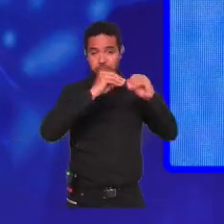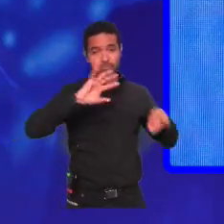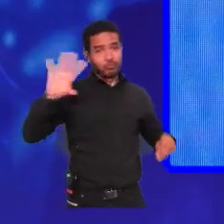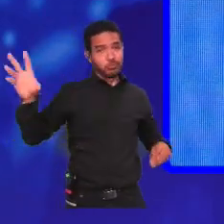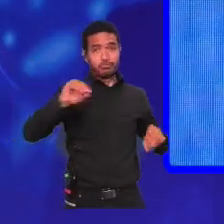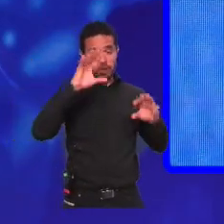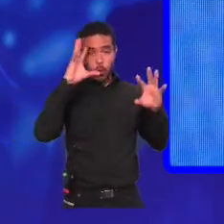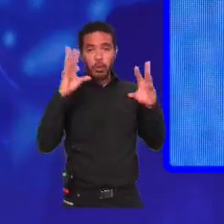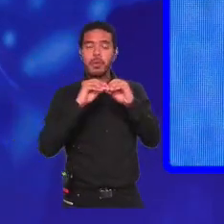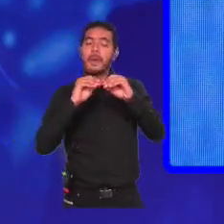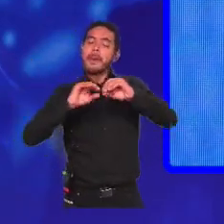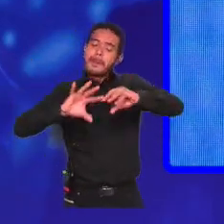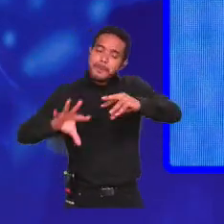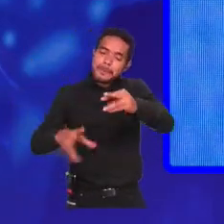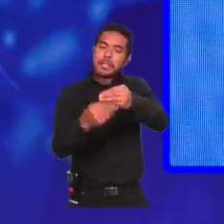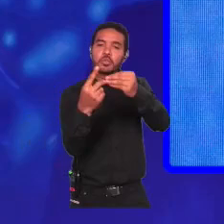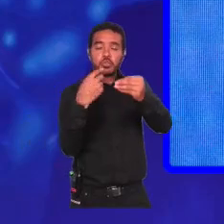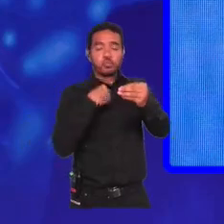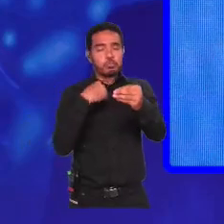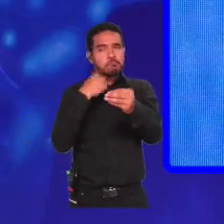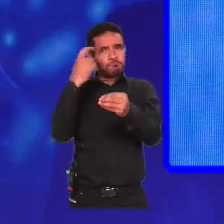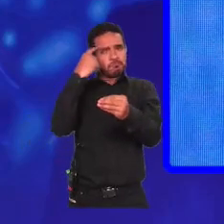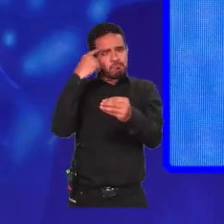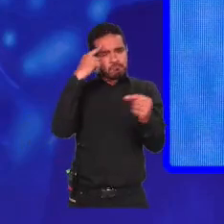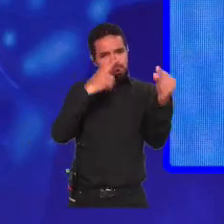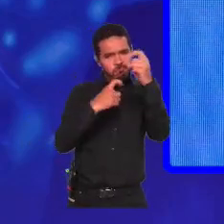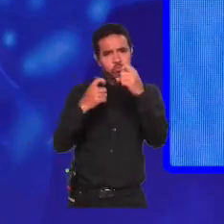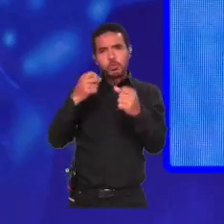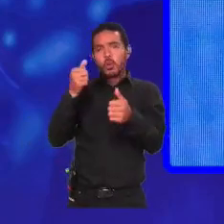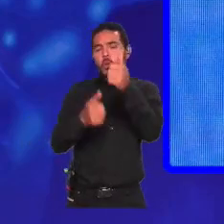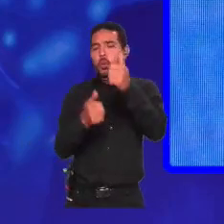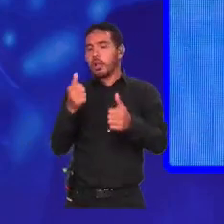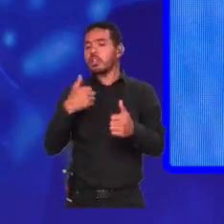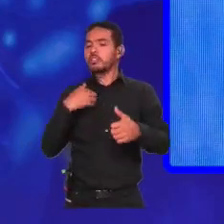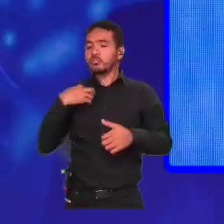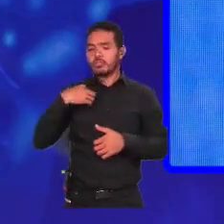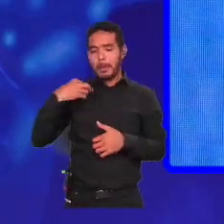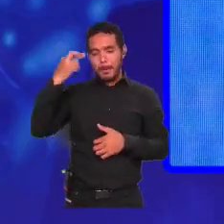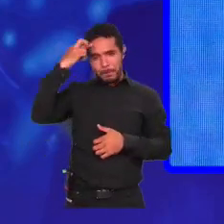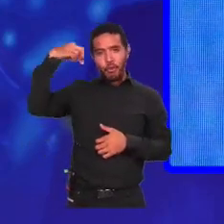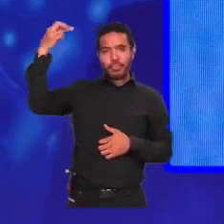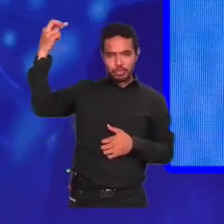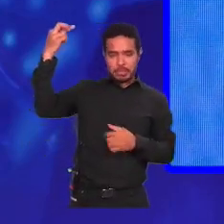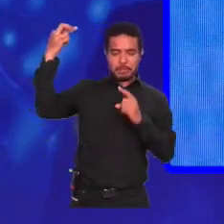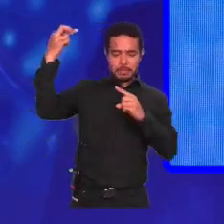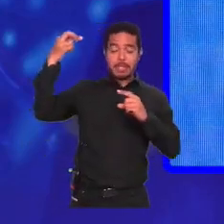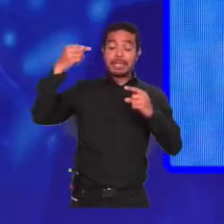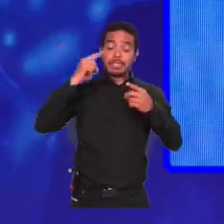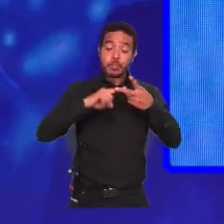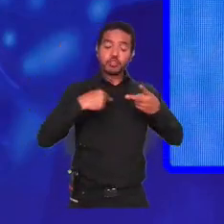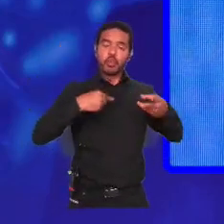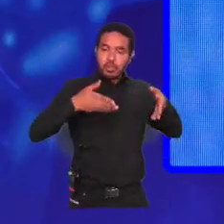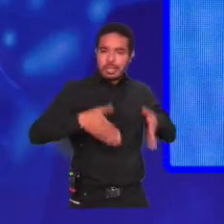I want to add, like, I think my perspective both as industry professional and as Colombian. I get to do a little bit of live